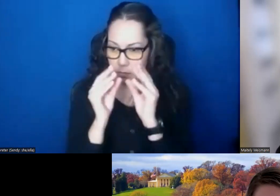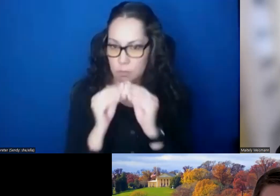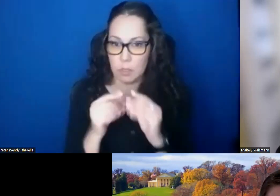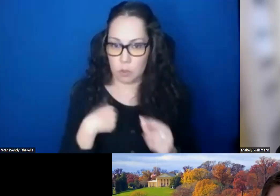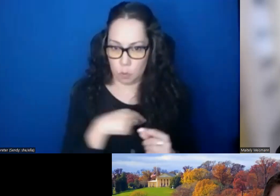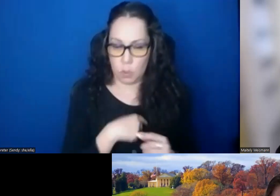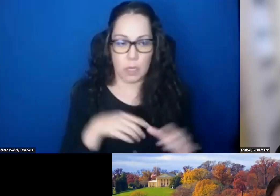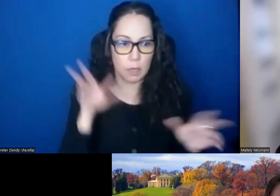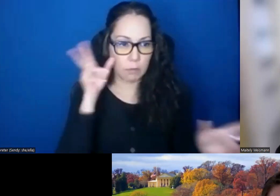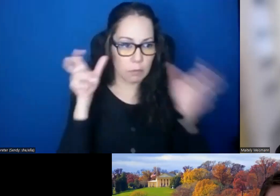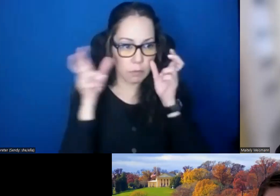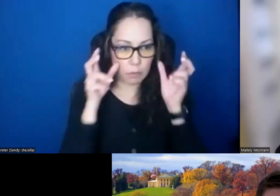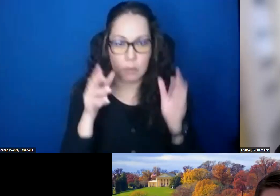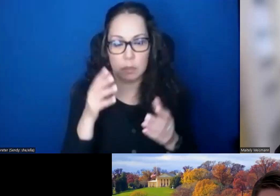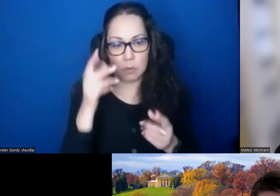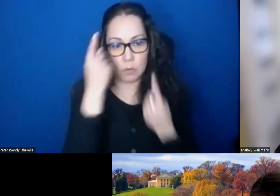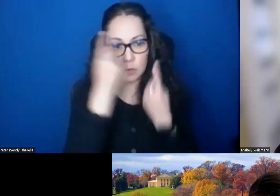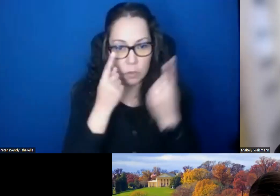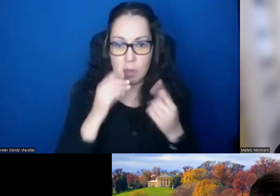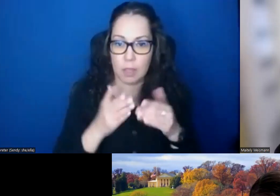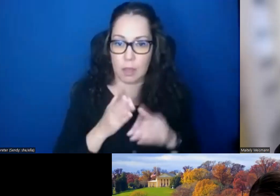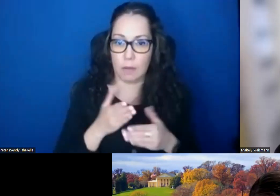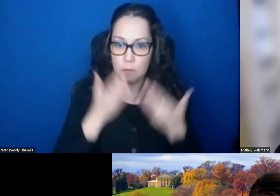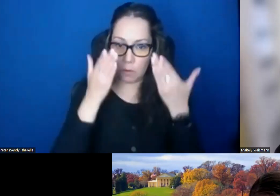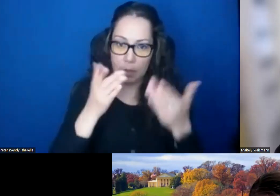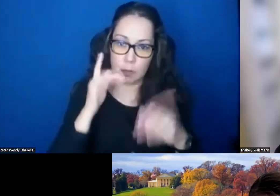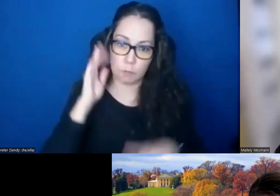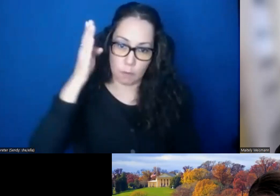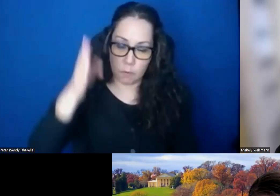recommendation for the future. Thank you.